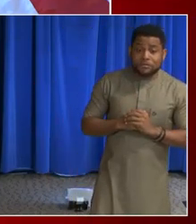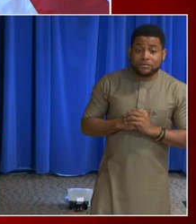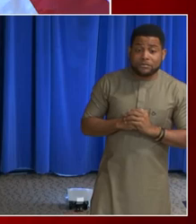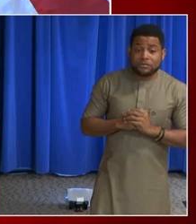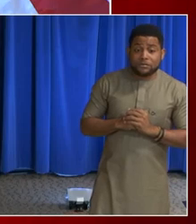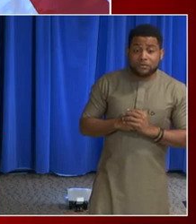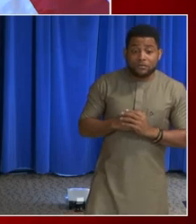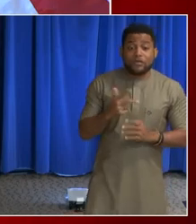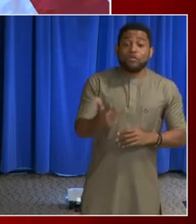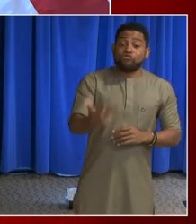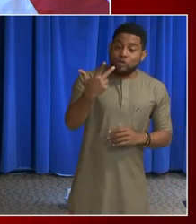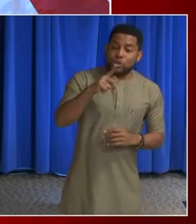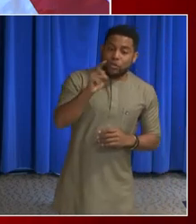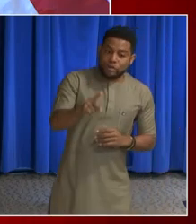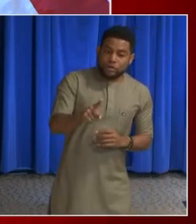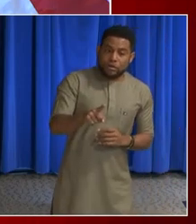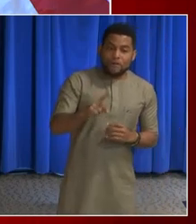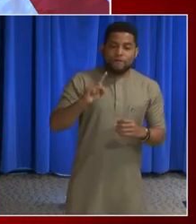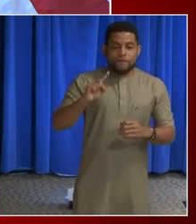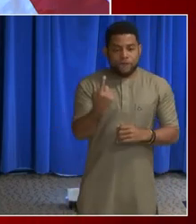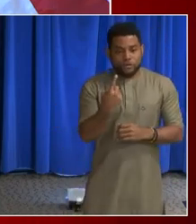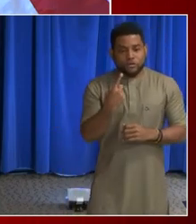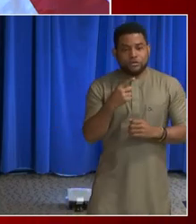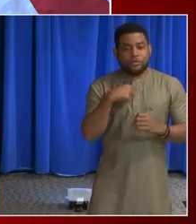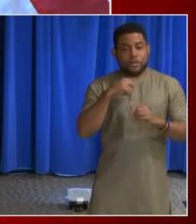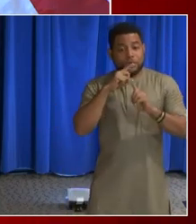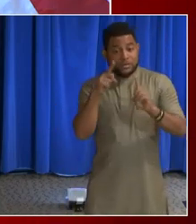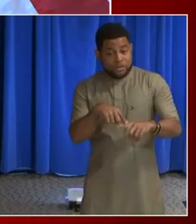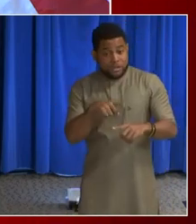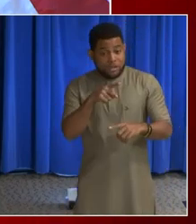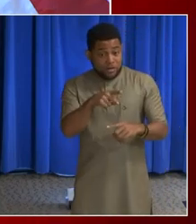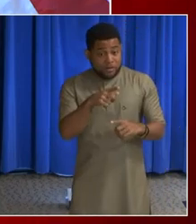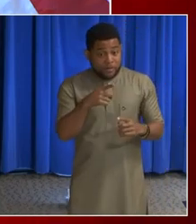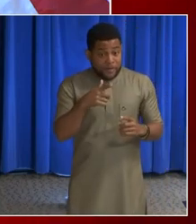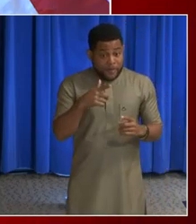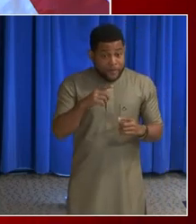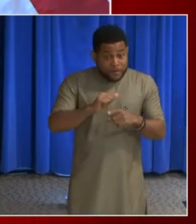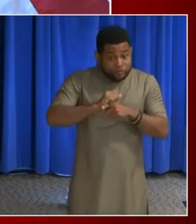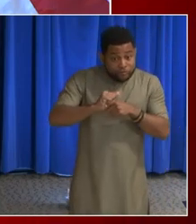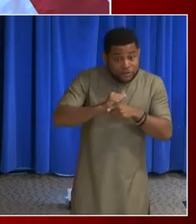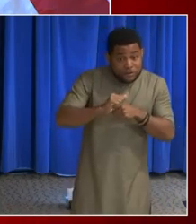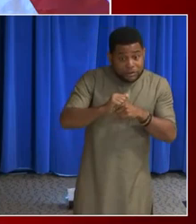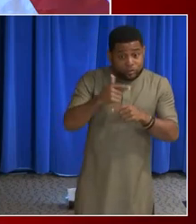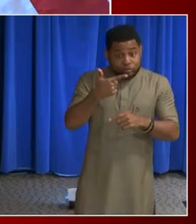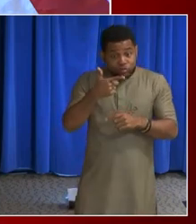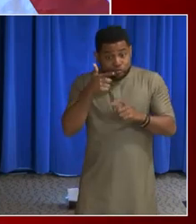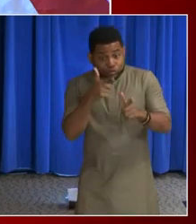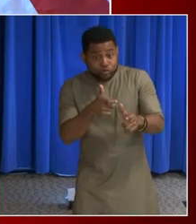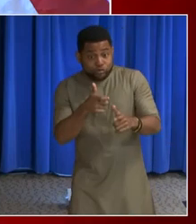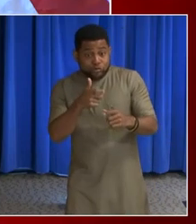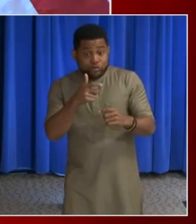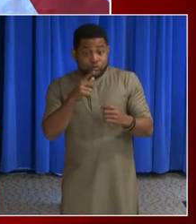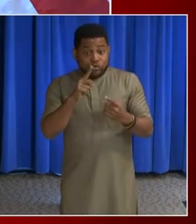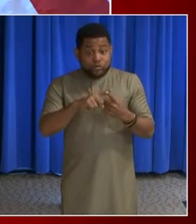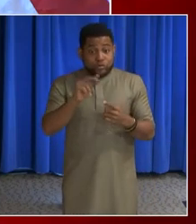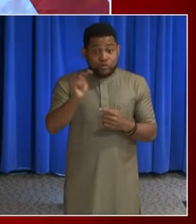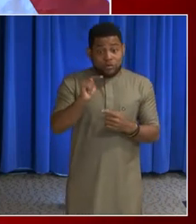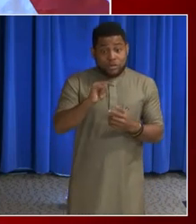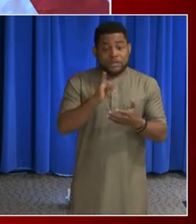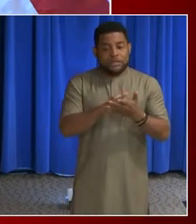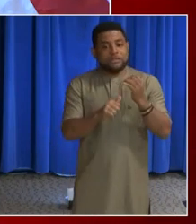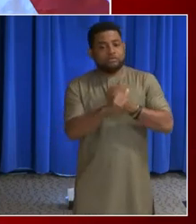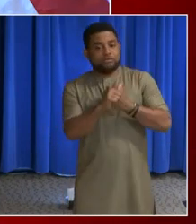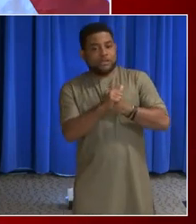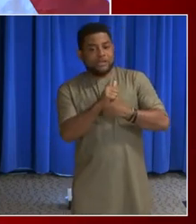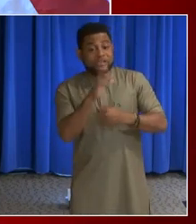So the first question you asked, are officers trained, how officers are trained to shoot. Officers are trained to neutralize a threat, wherever the threat may be.